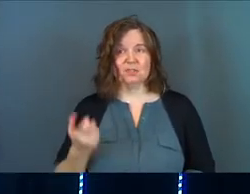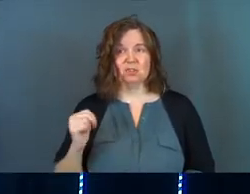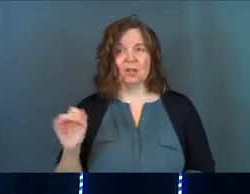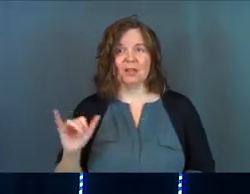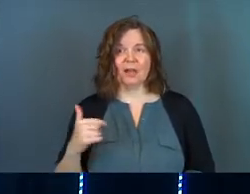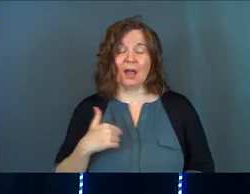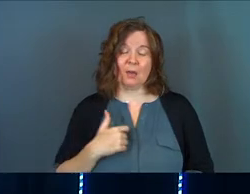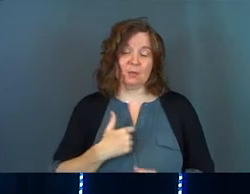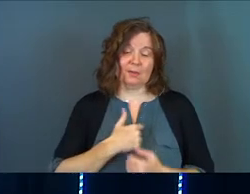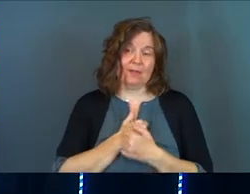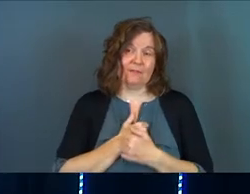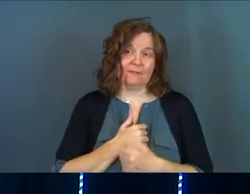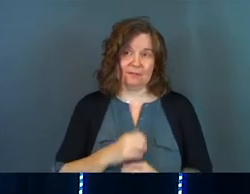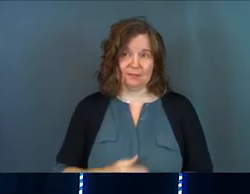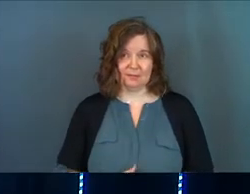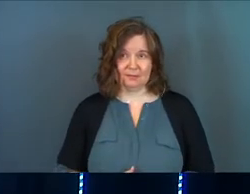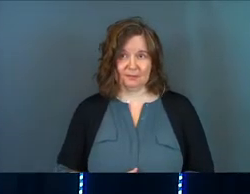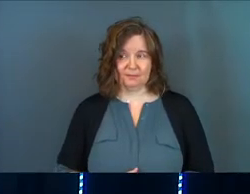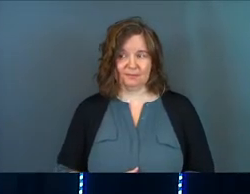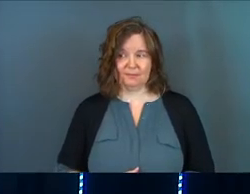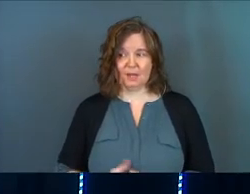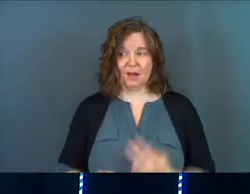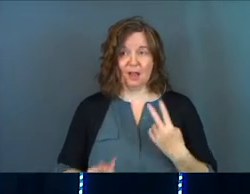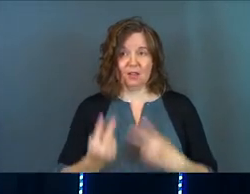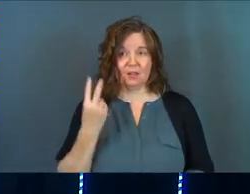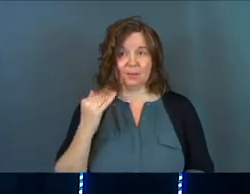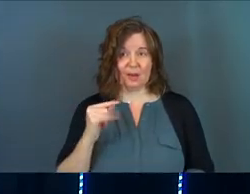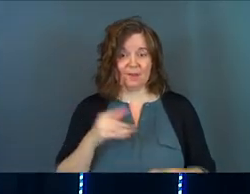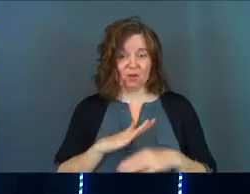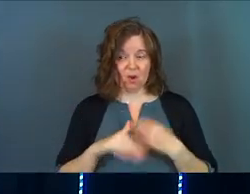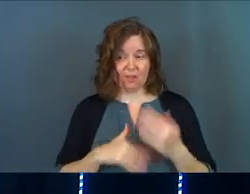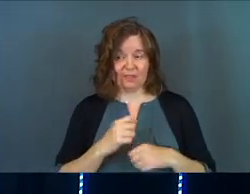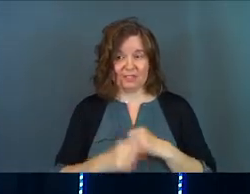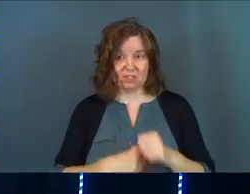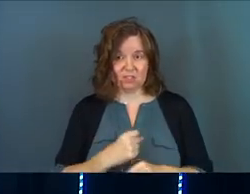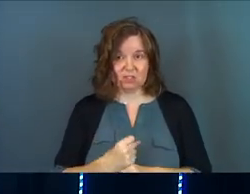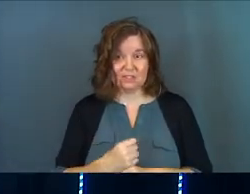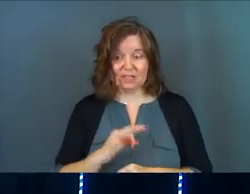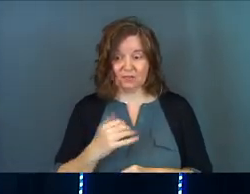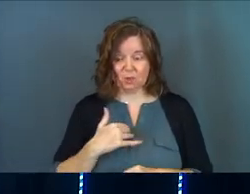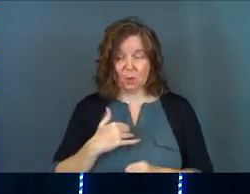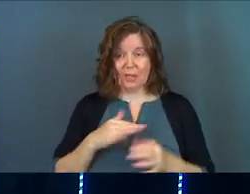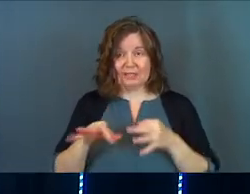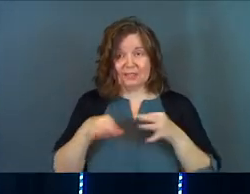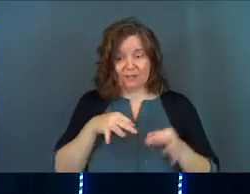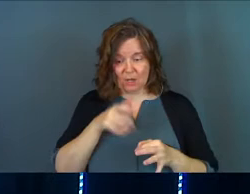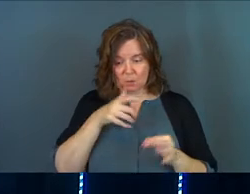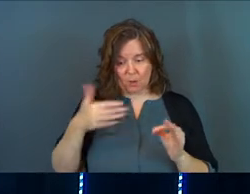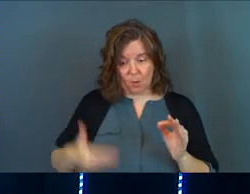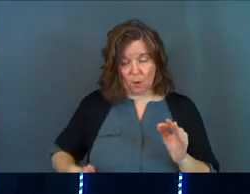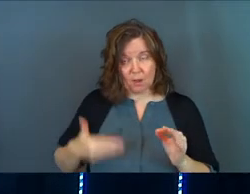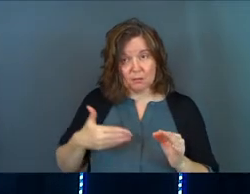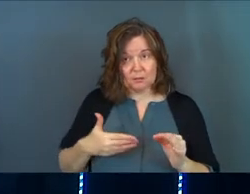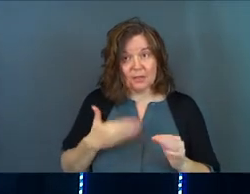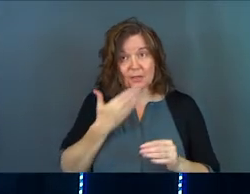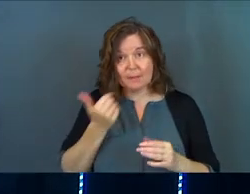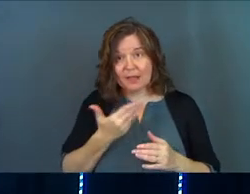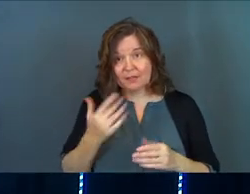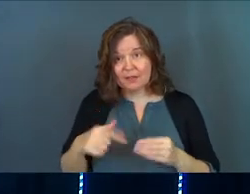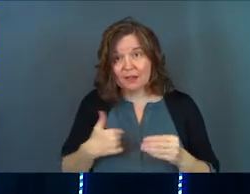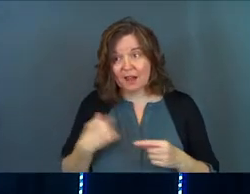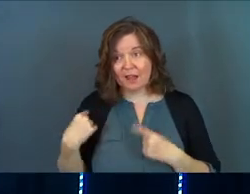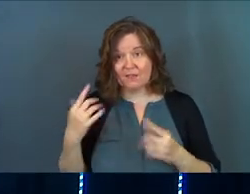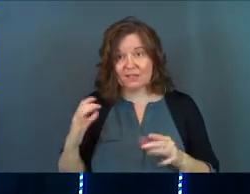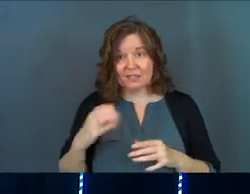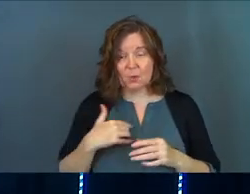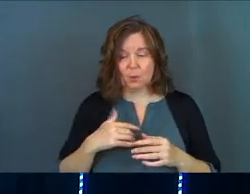John's like, I was loved. If I look back on it, after all these years, if you had to define who I was, the best thing that